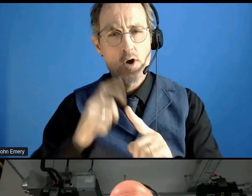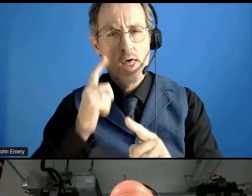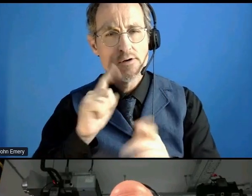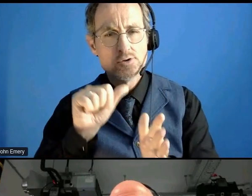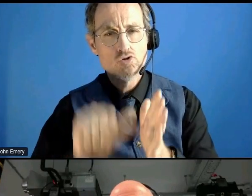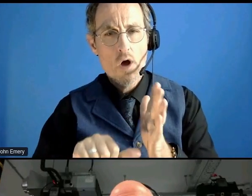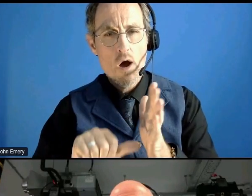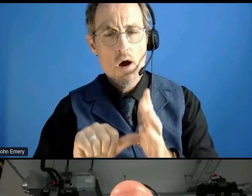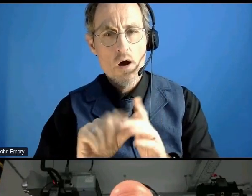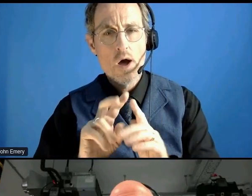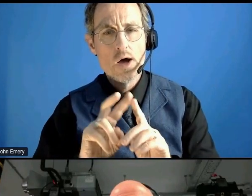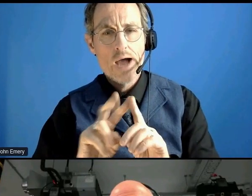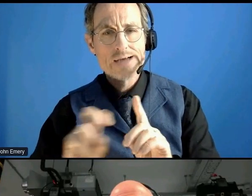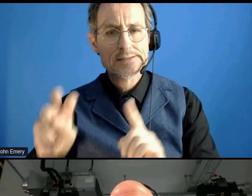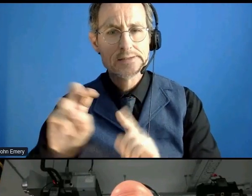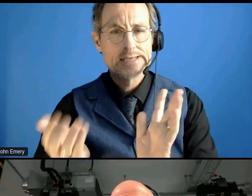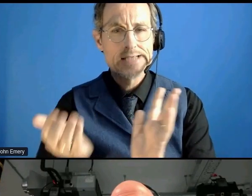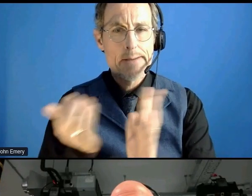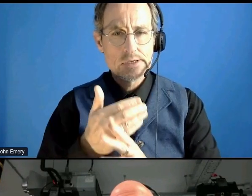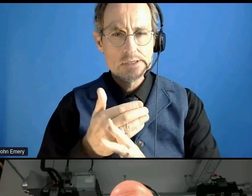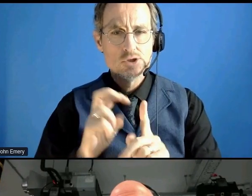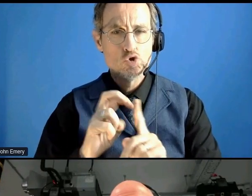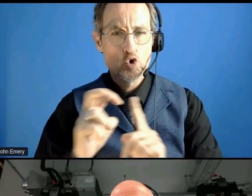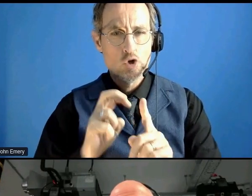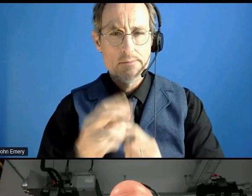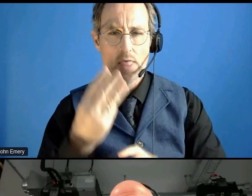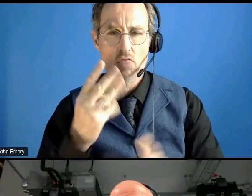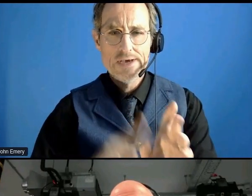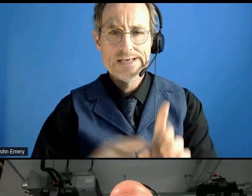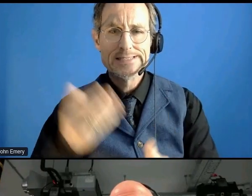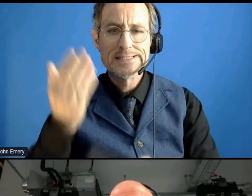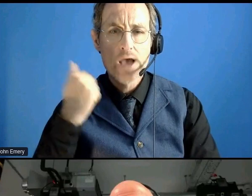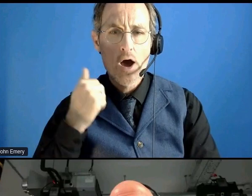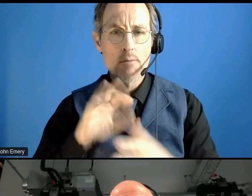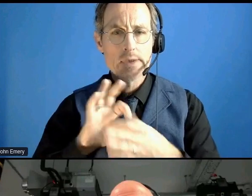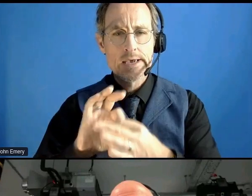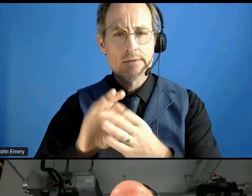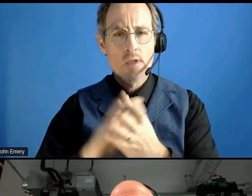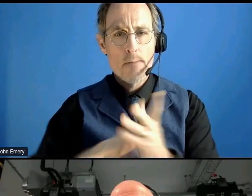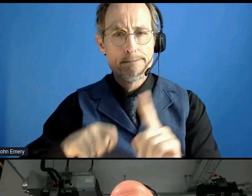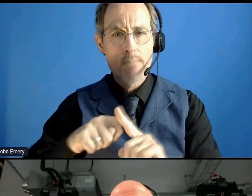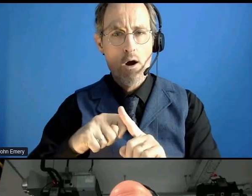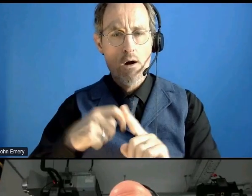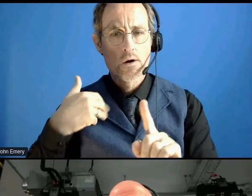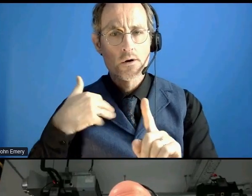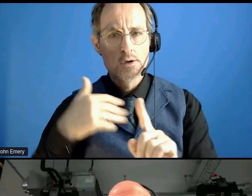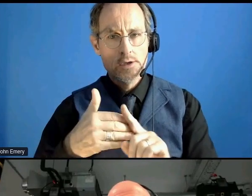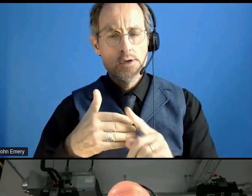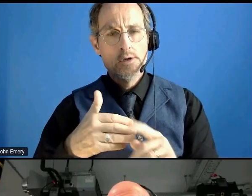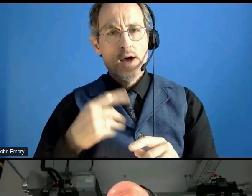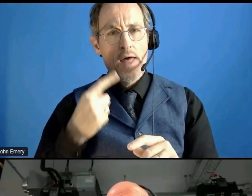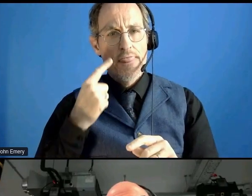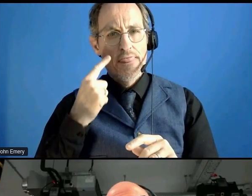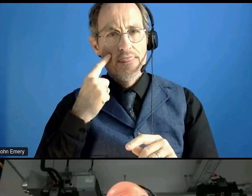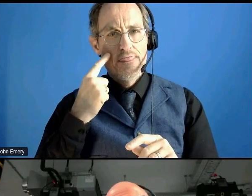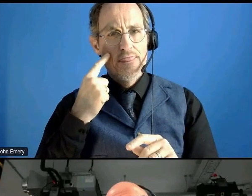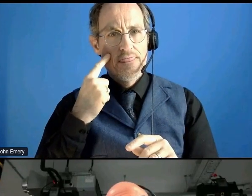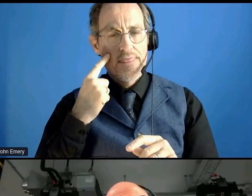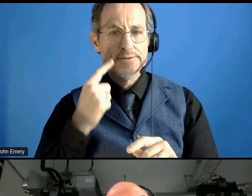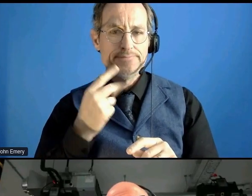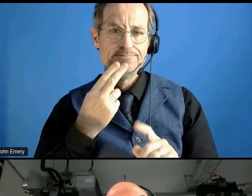to complete their journey, to get where they want to go. As Ron said, to get off the ship and